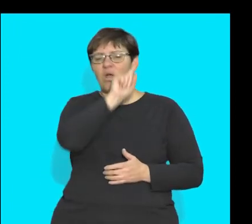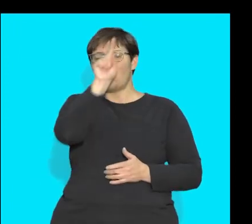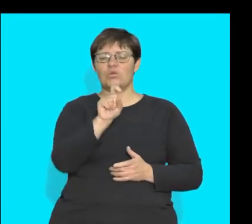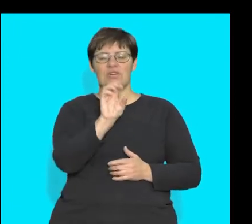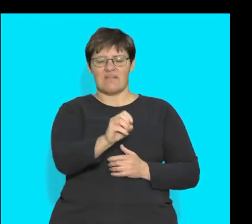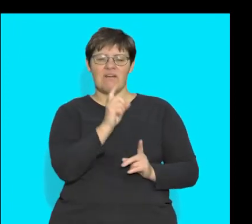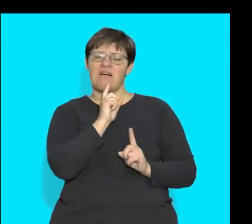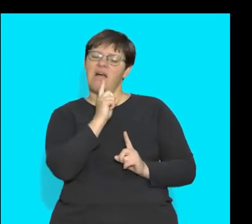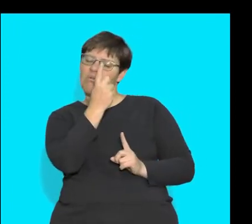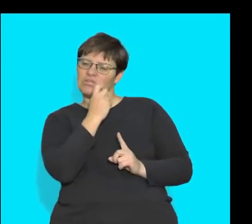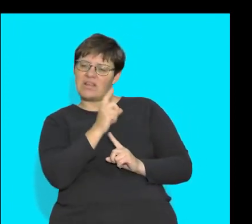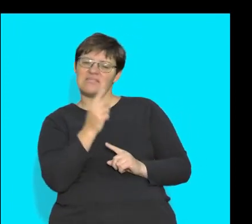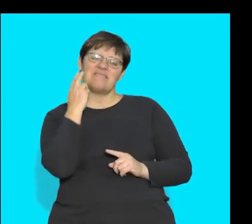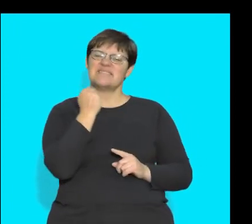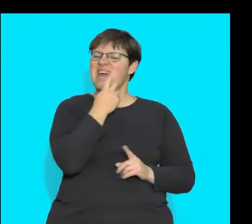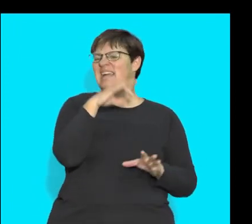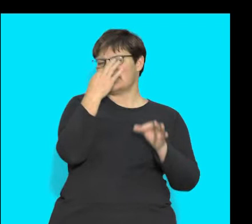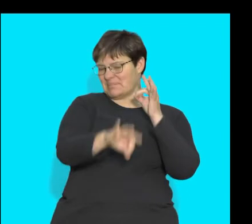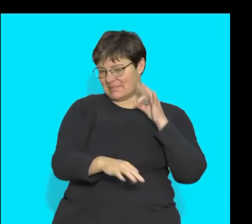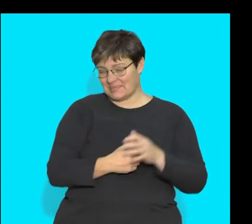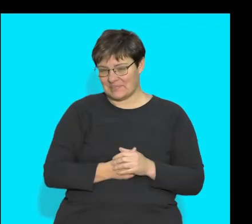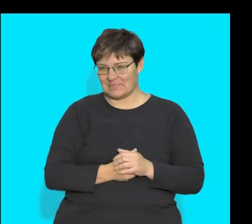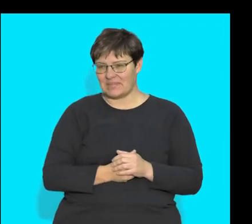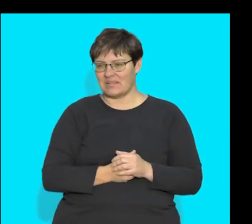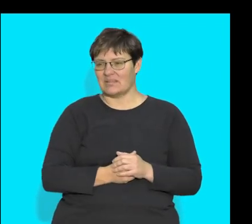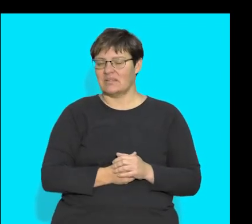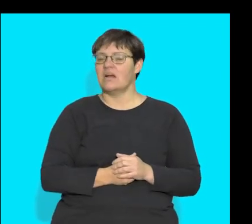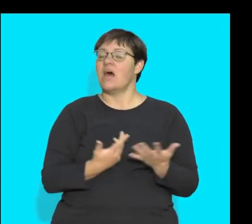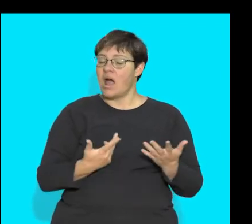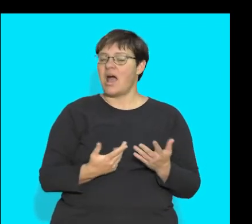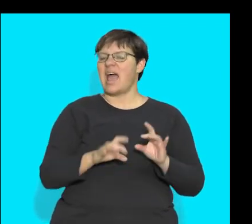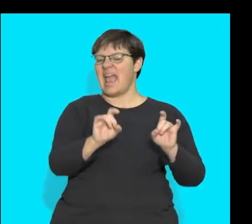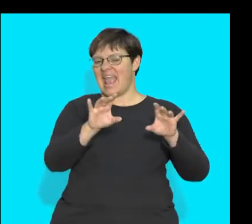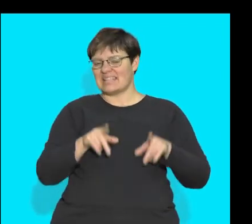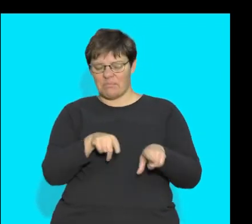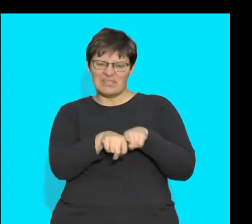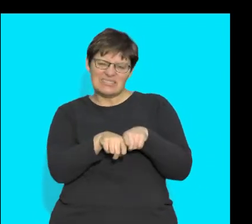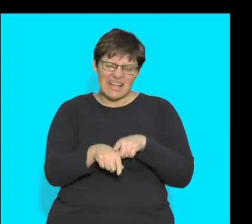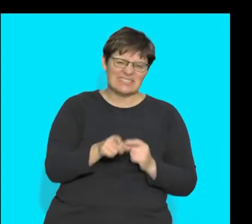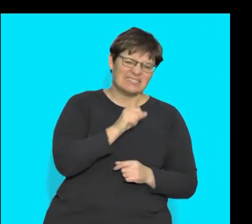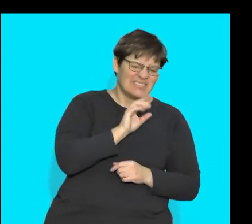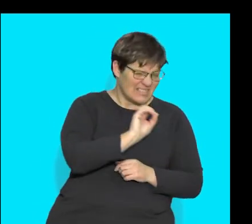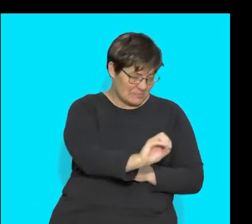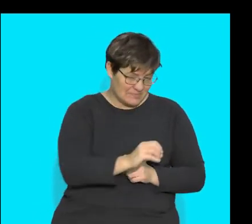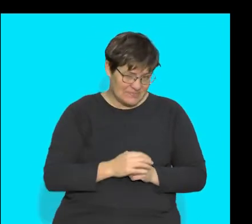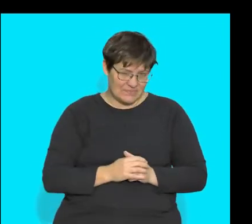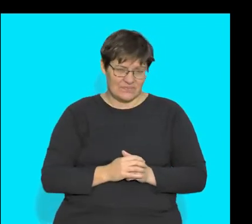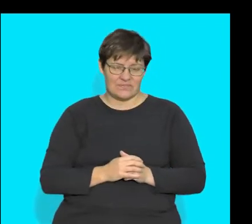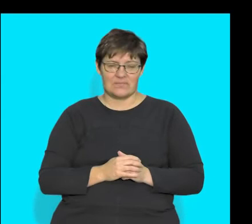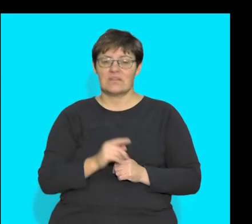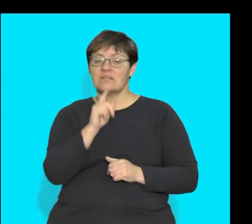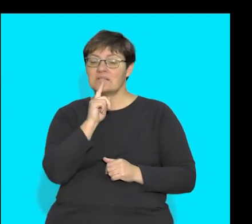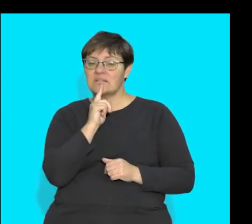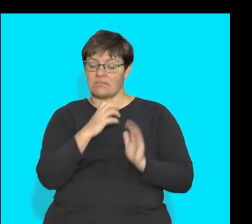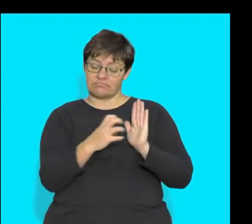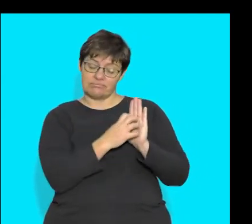question here that we can ask. It's a nice little simple question that we could possibly ask in an exam or a test. It